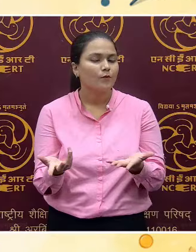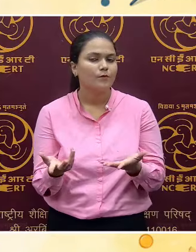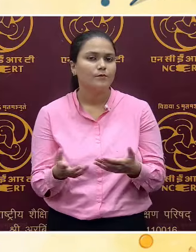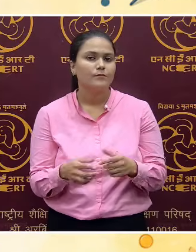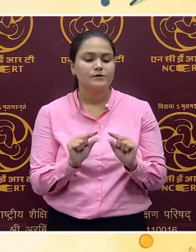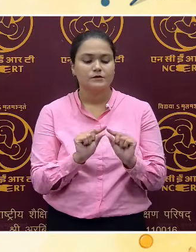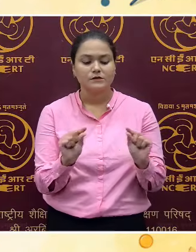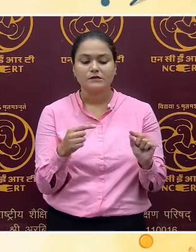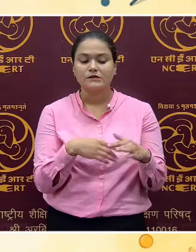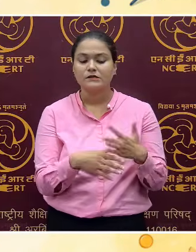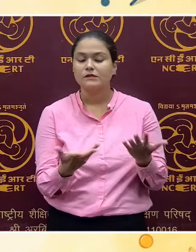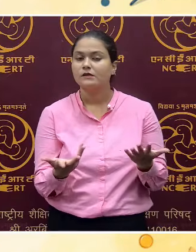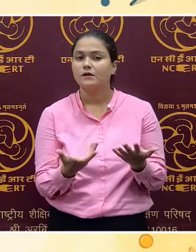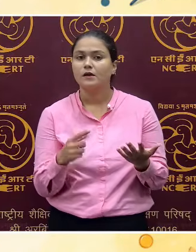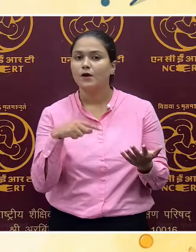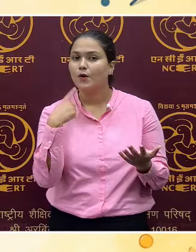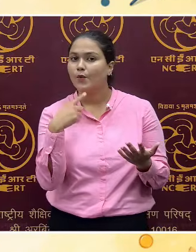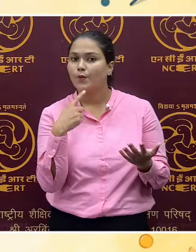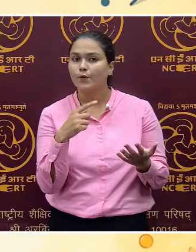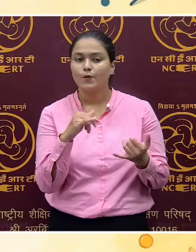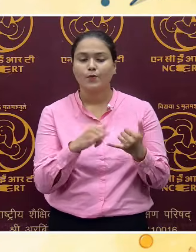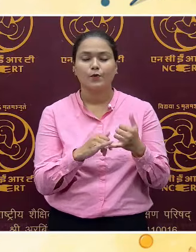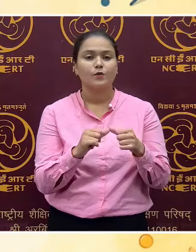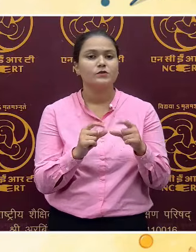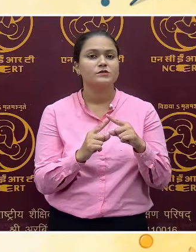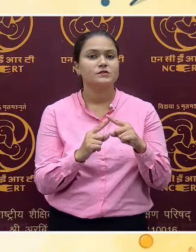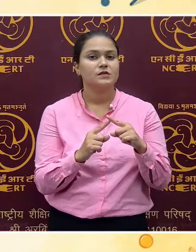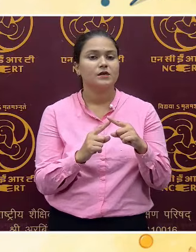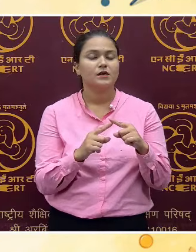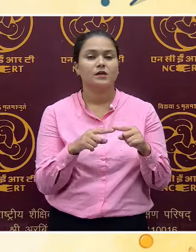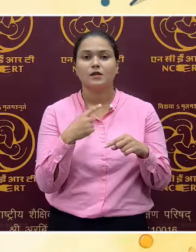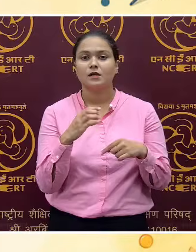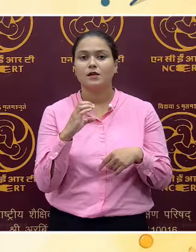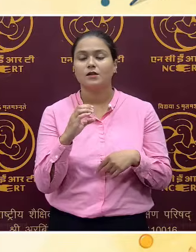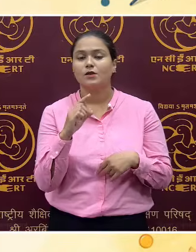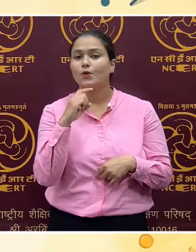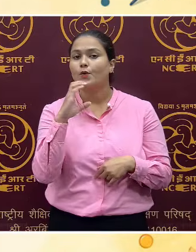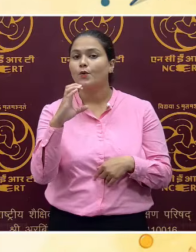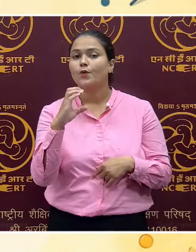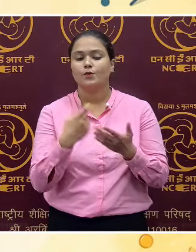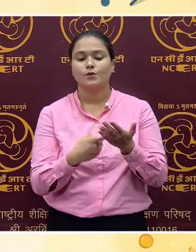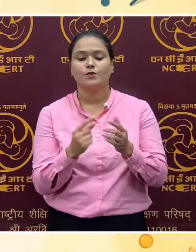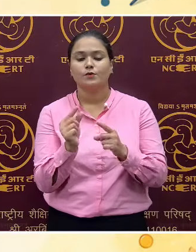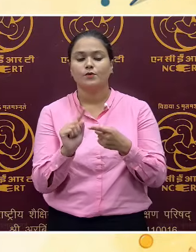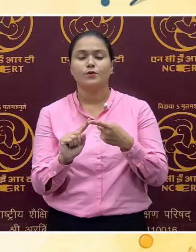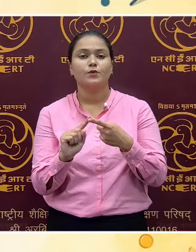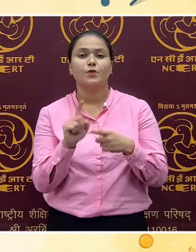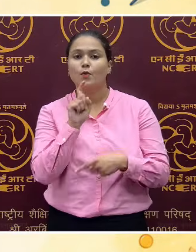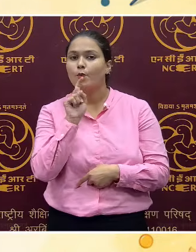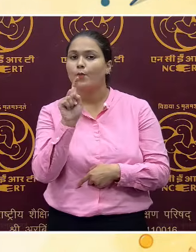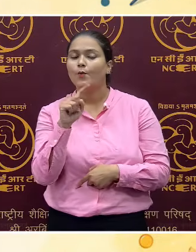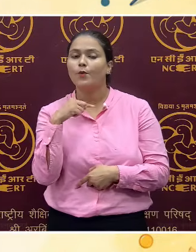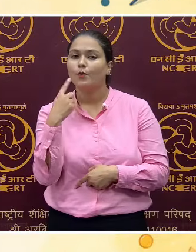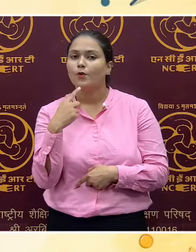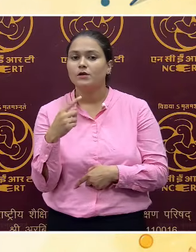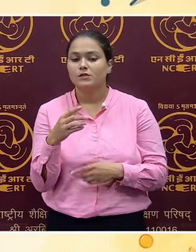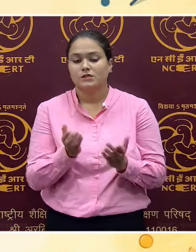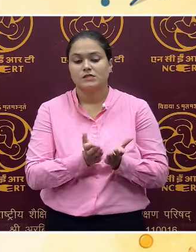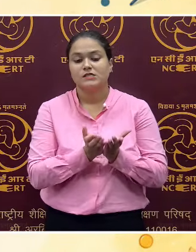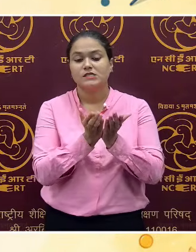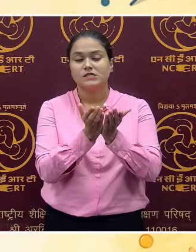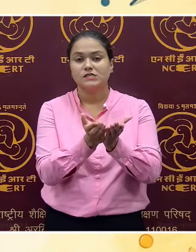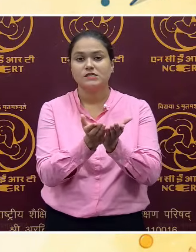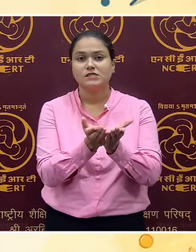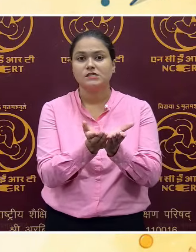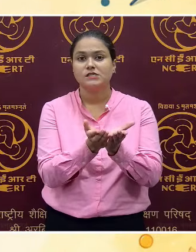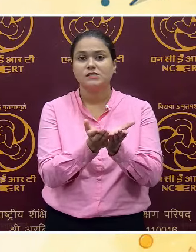So here, who set the ship on fire? The crew. The crew. Okay, so the crew set the ship